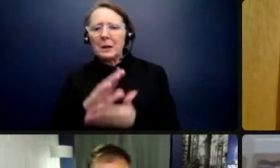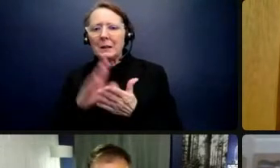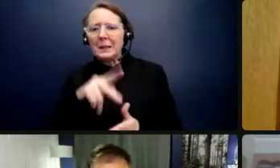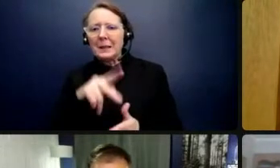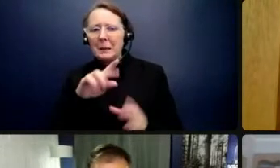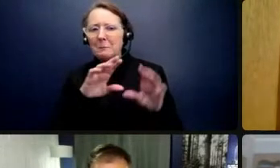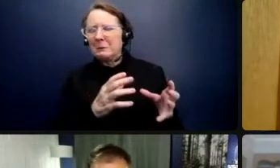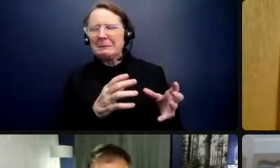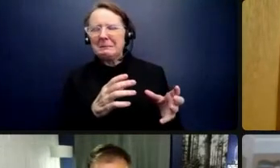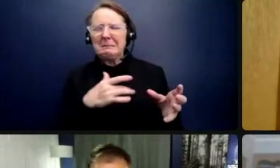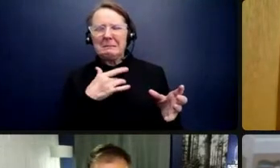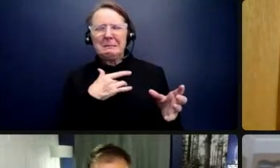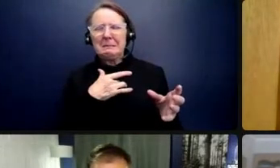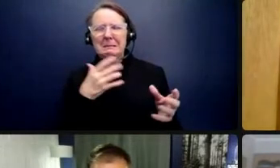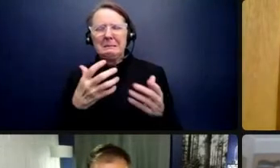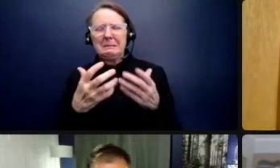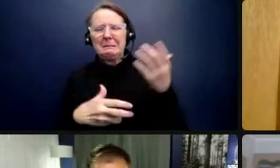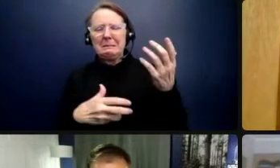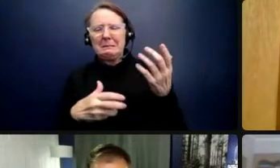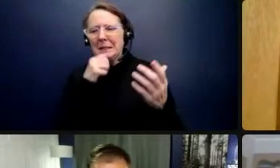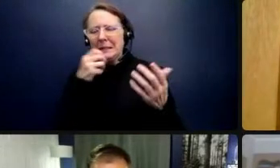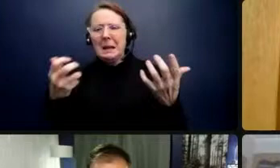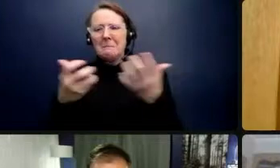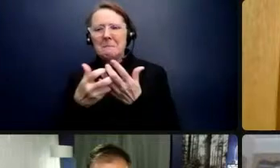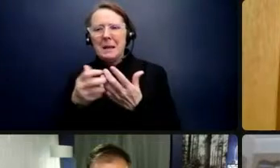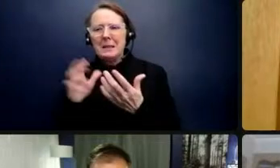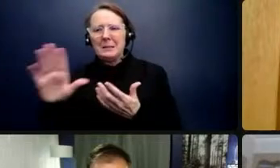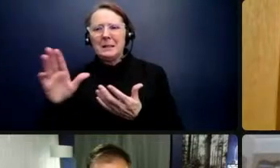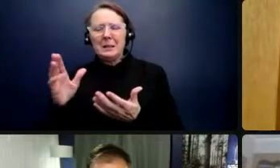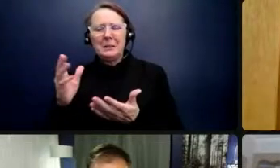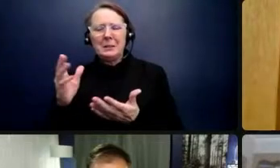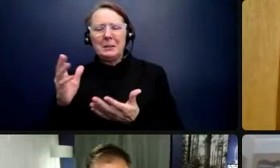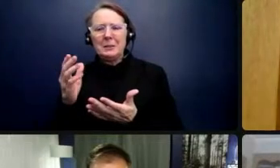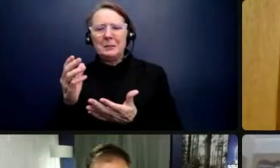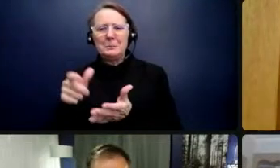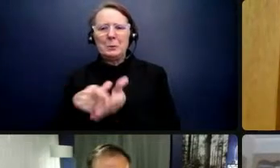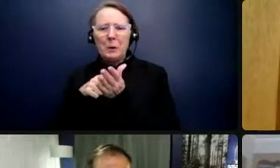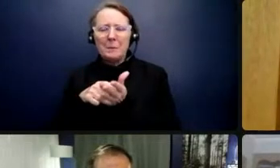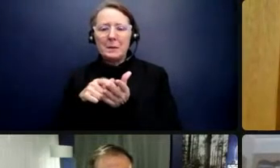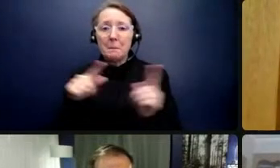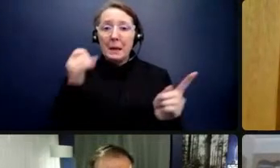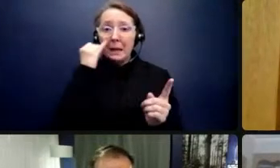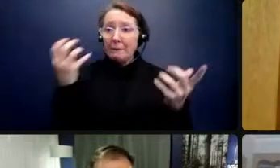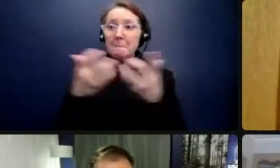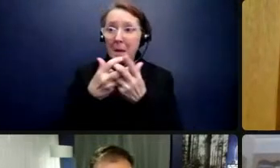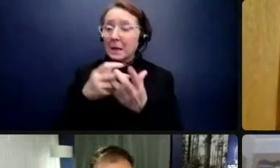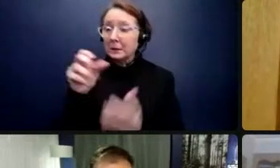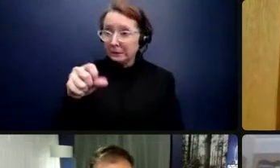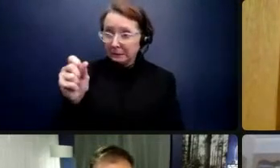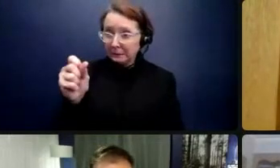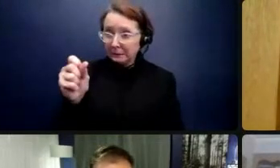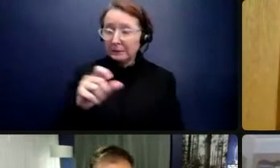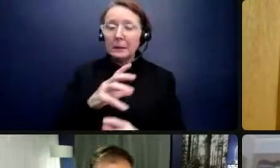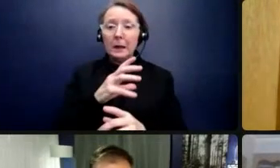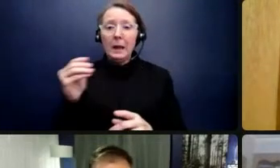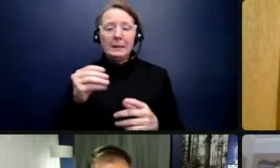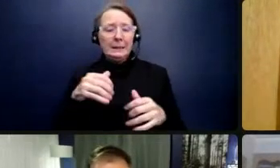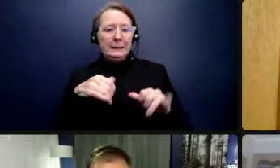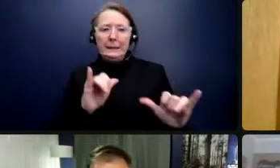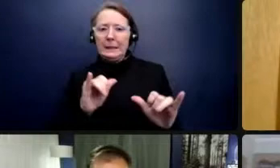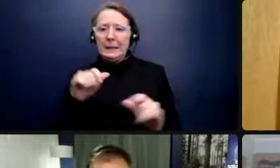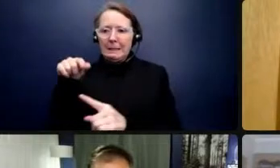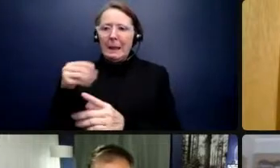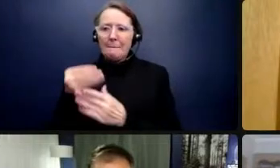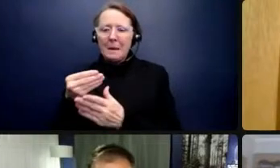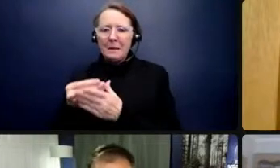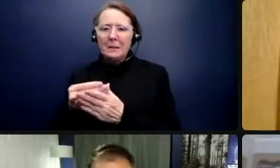or not that's an appropriate usage of the grant funding. But even if it was, This is funding that would be